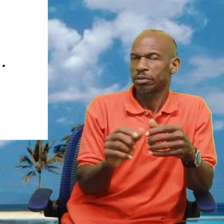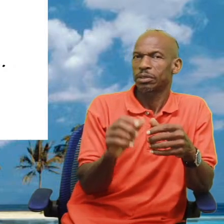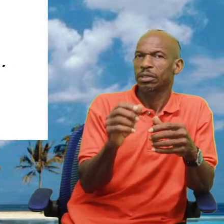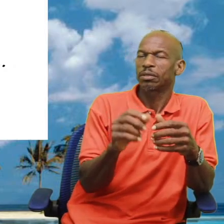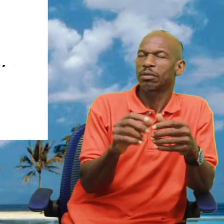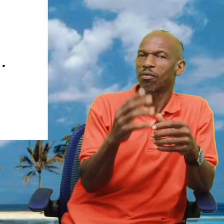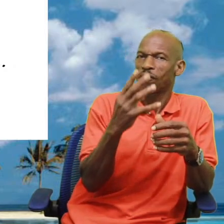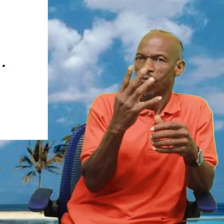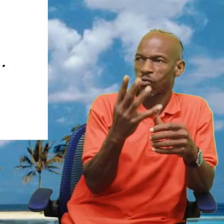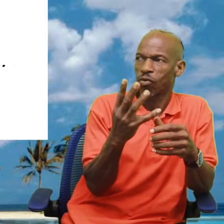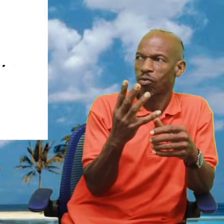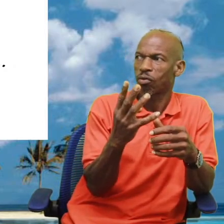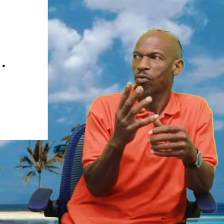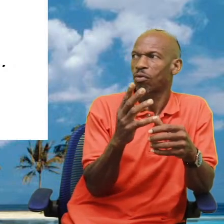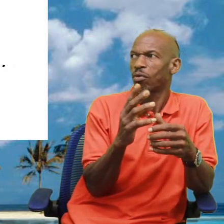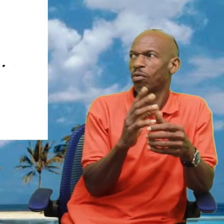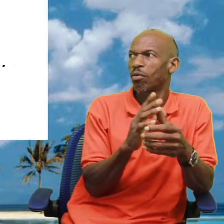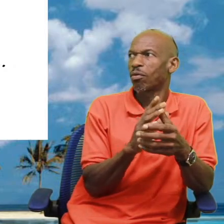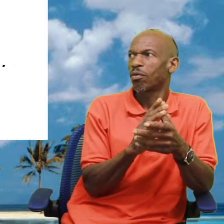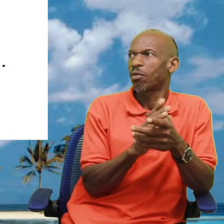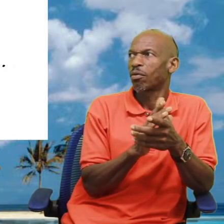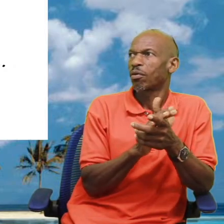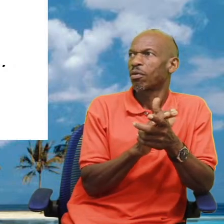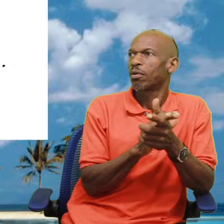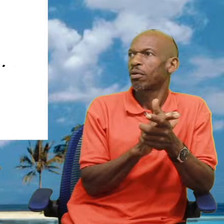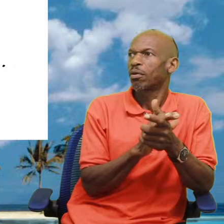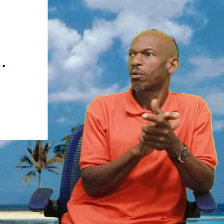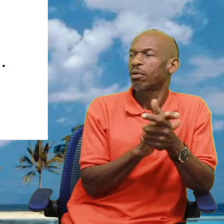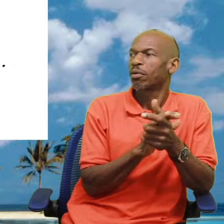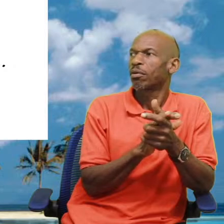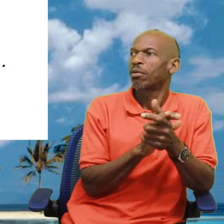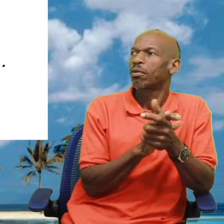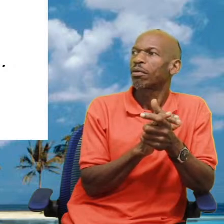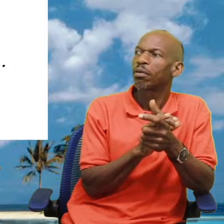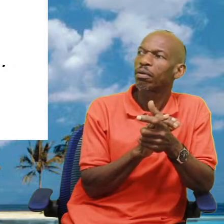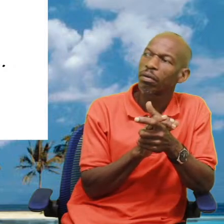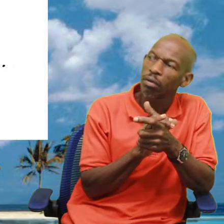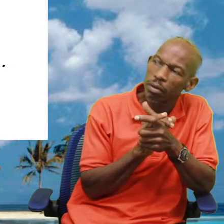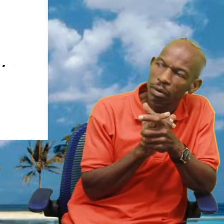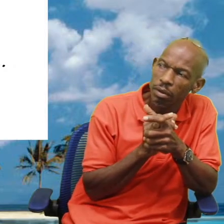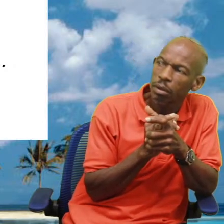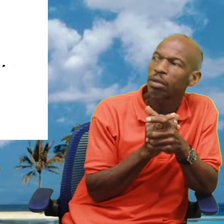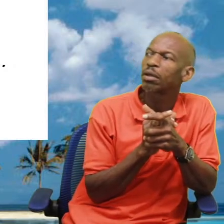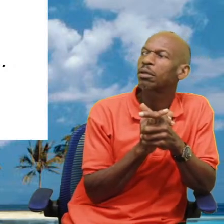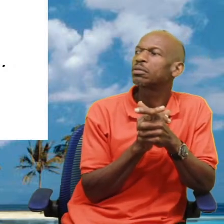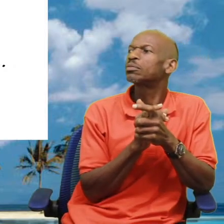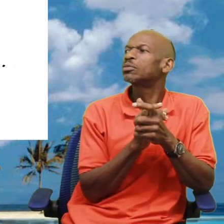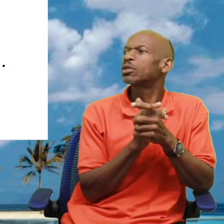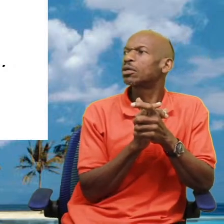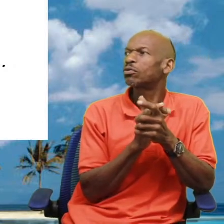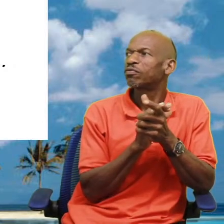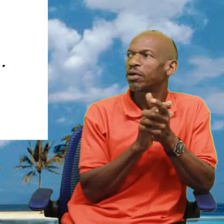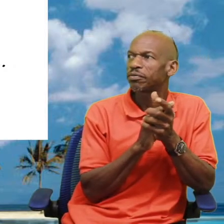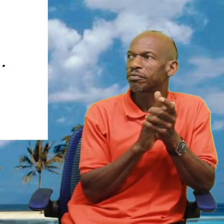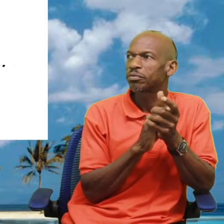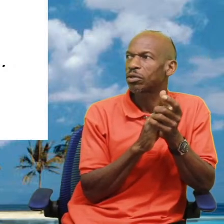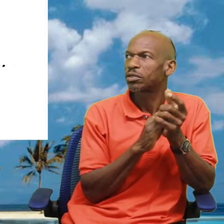number 4. See, write another sentence about the dog. The dog,